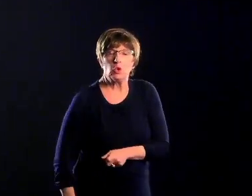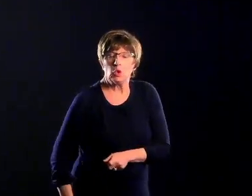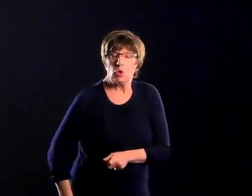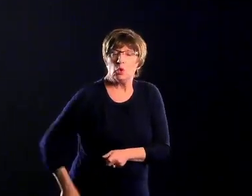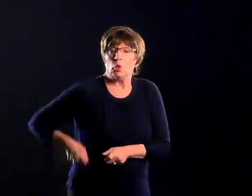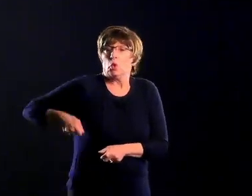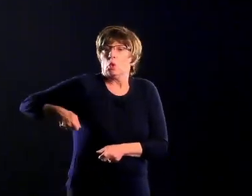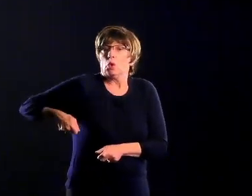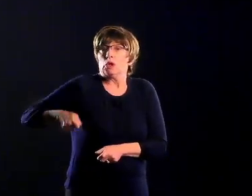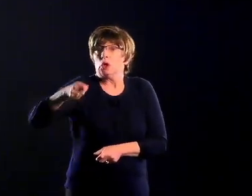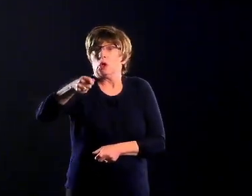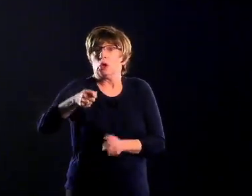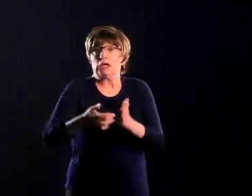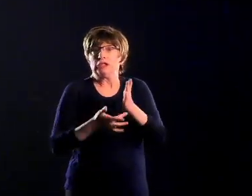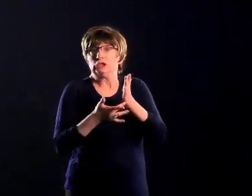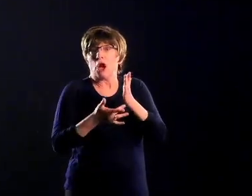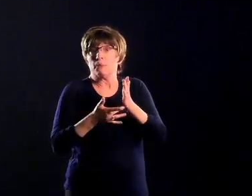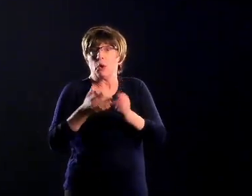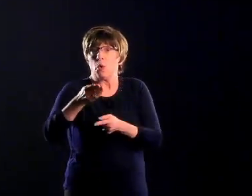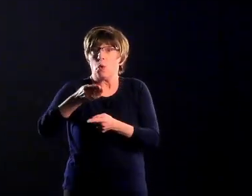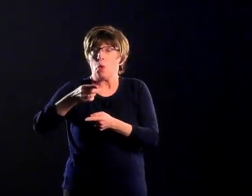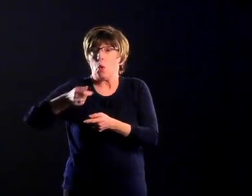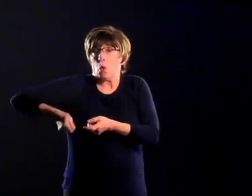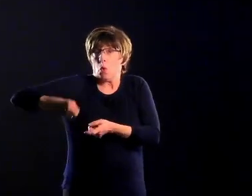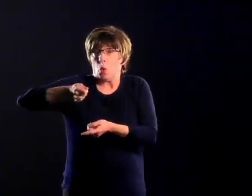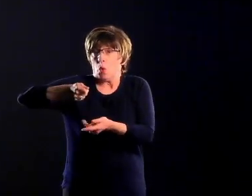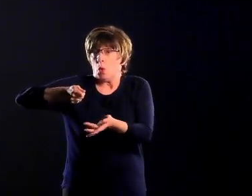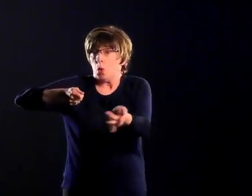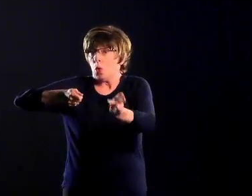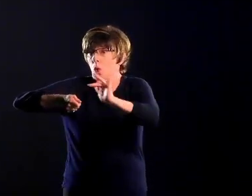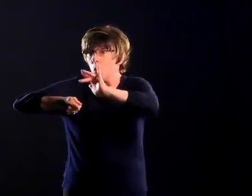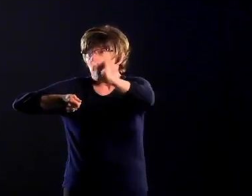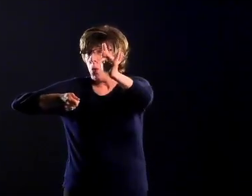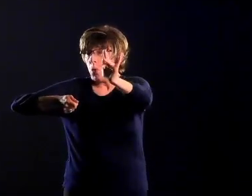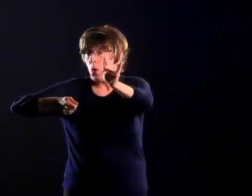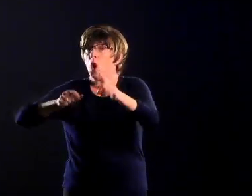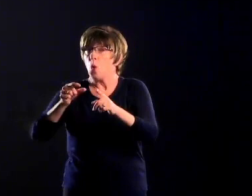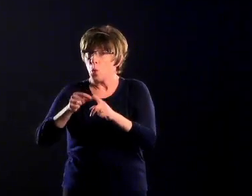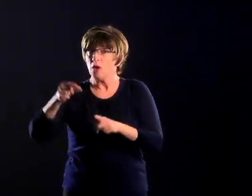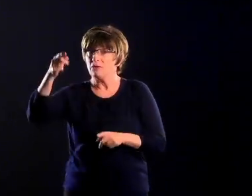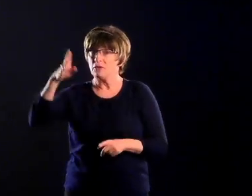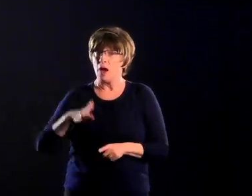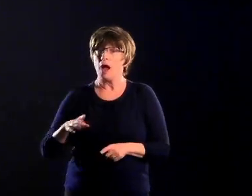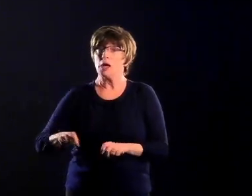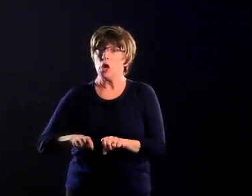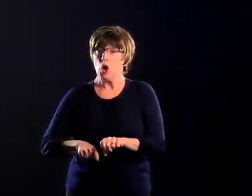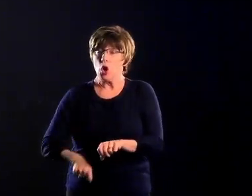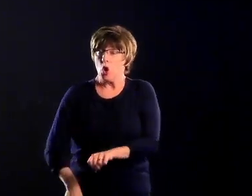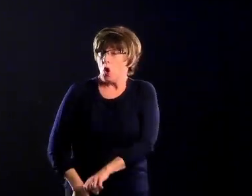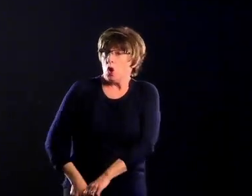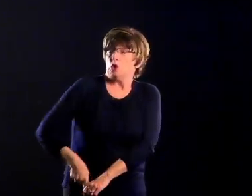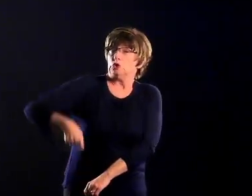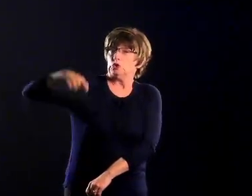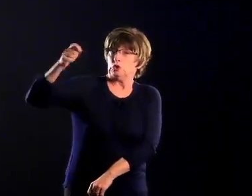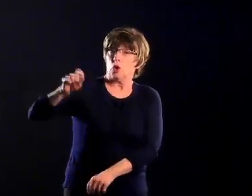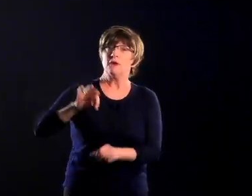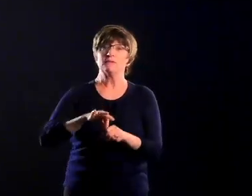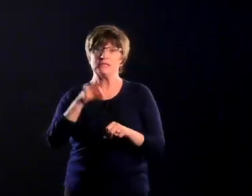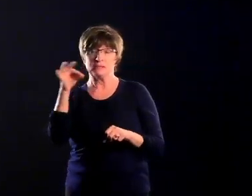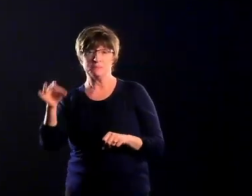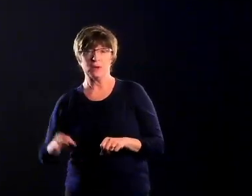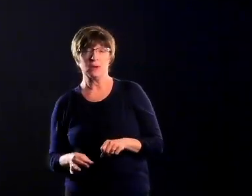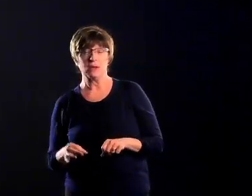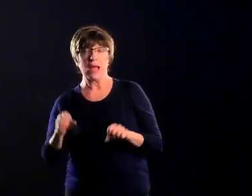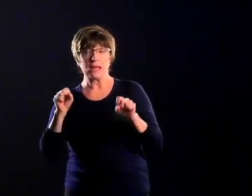God truly is the sword of the Spirit. That's what the Bible says, that the word of God is the sword of the Spirit. And when we take a sword out, a sword can